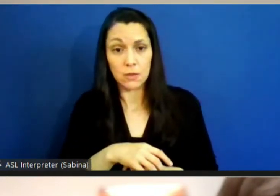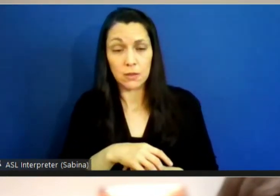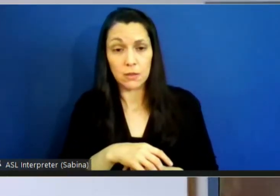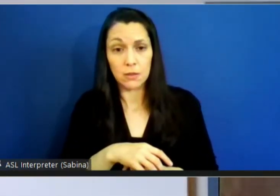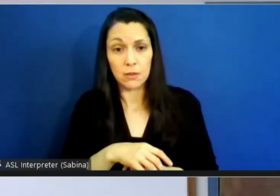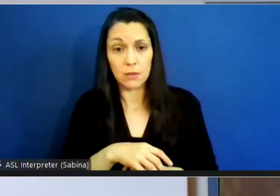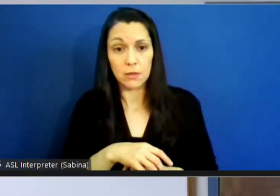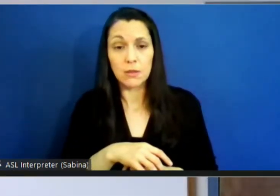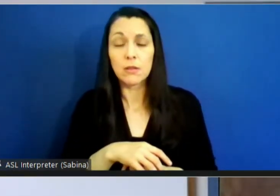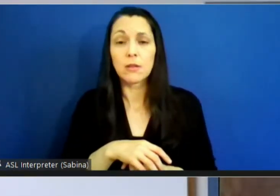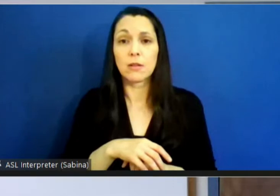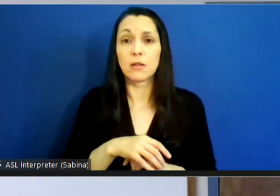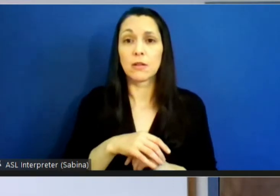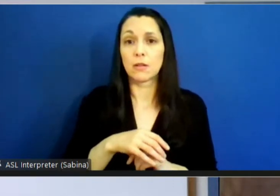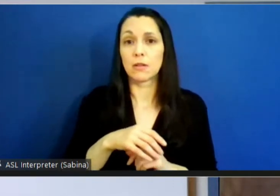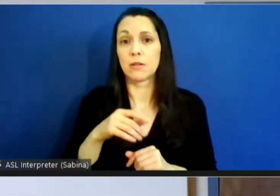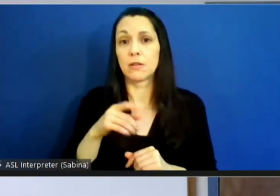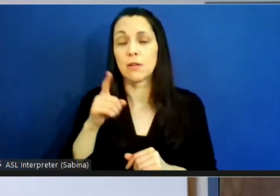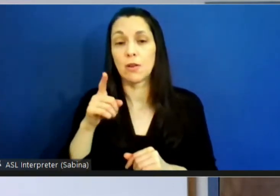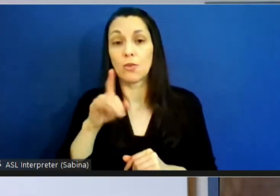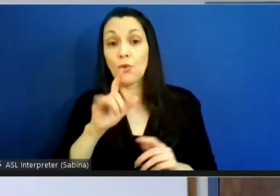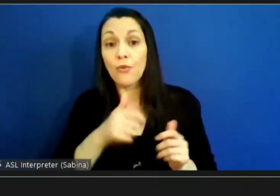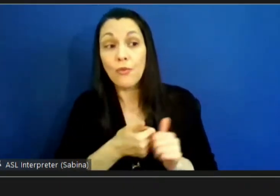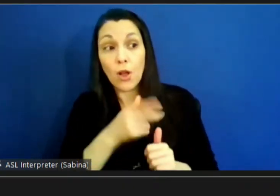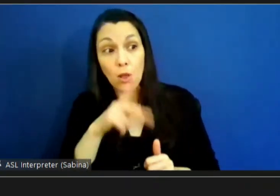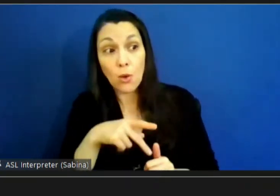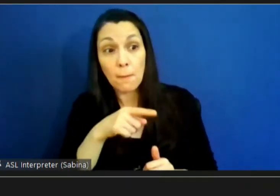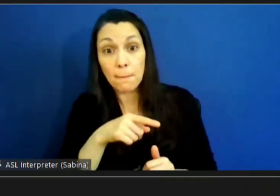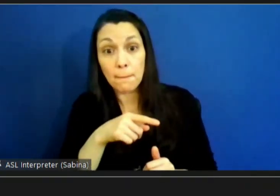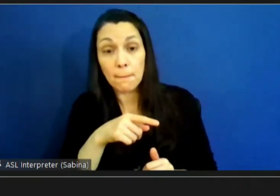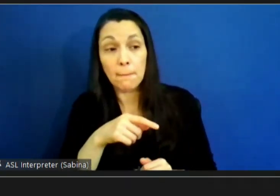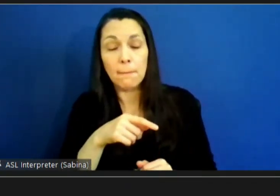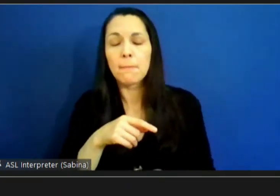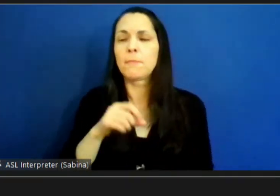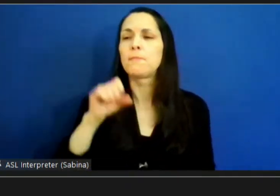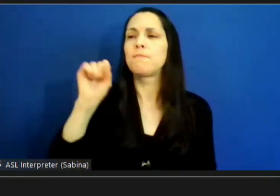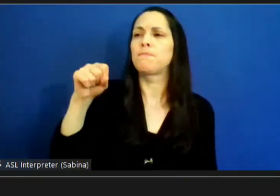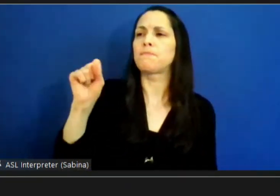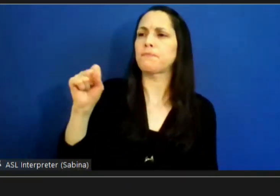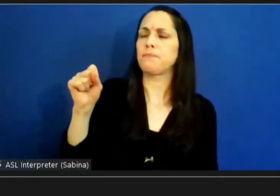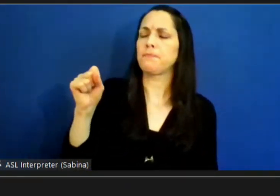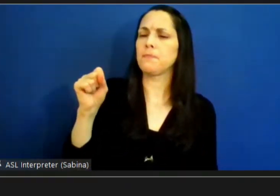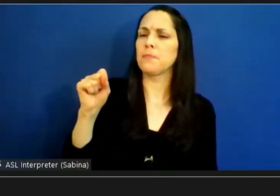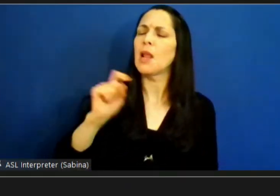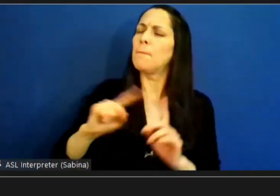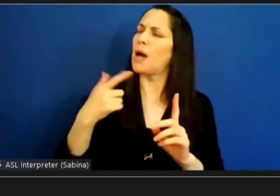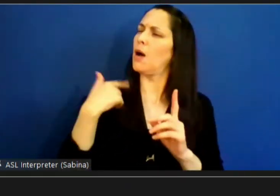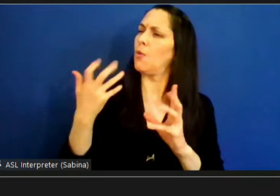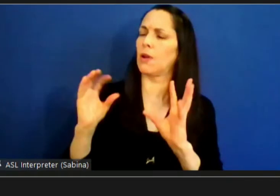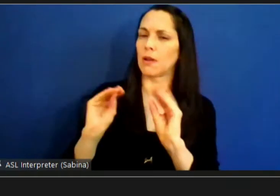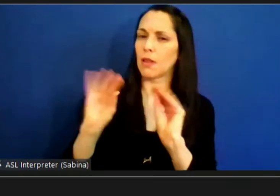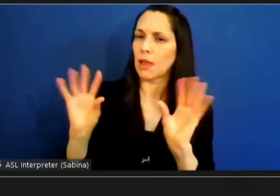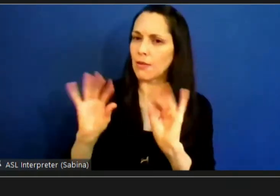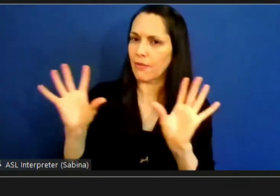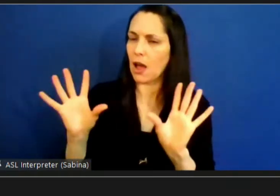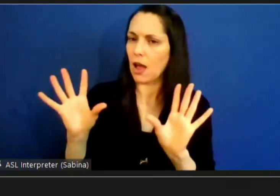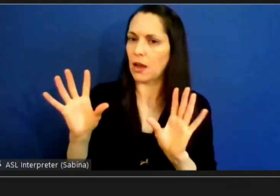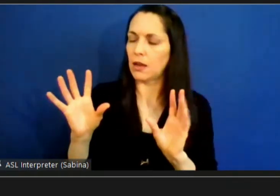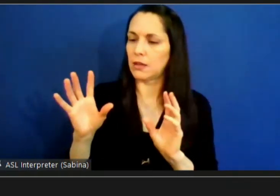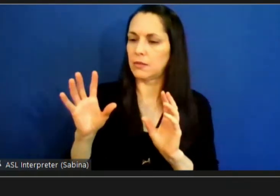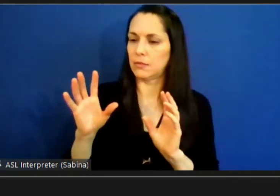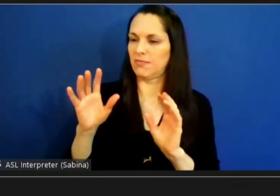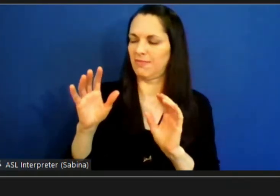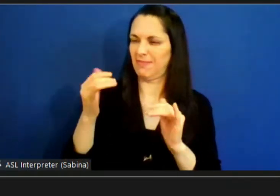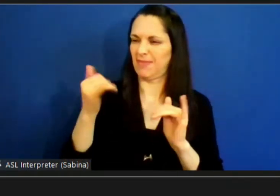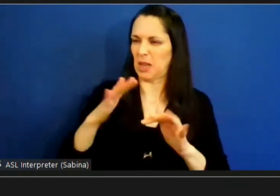For your follow-up, Mendocino Voice. Yeah, that's clear. But I was just to clarify, is still part of the first